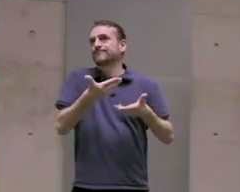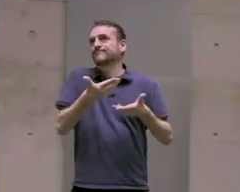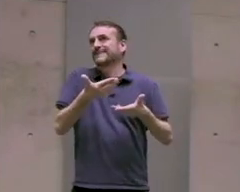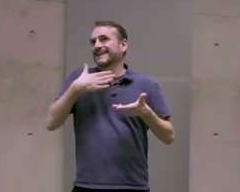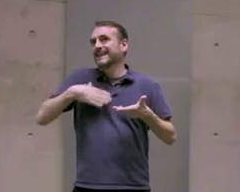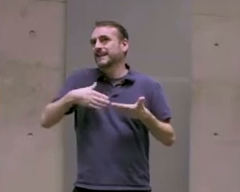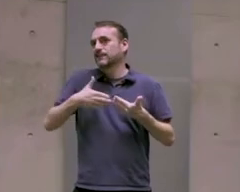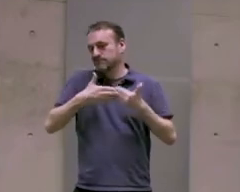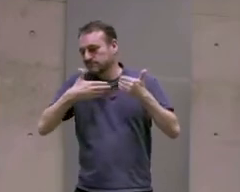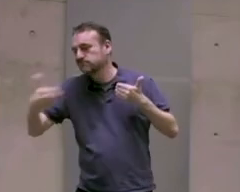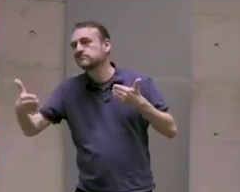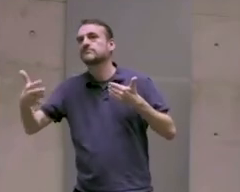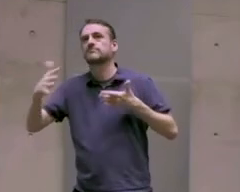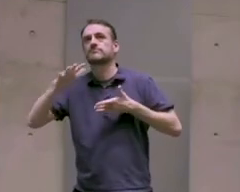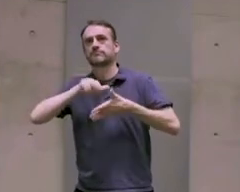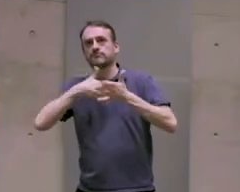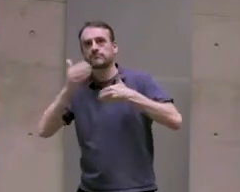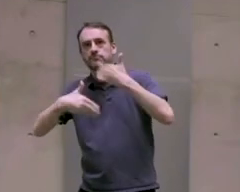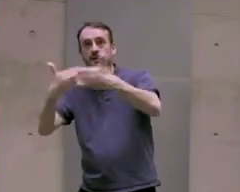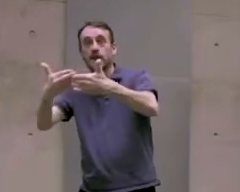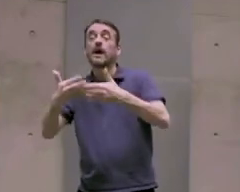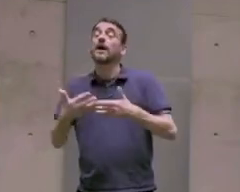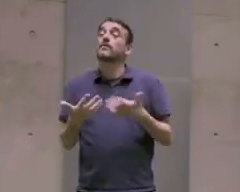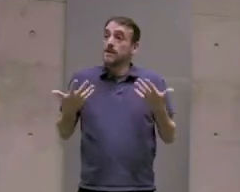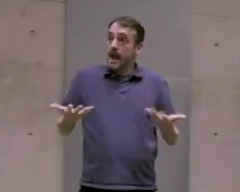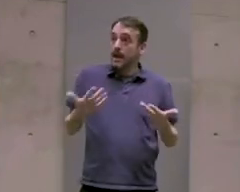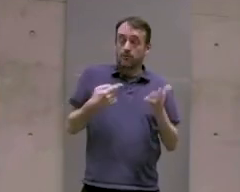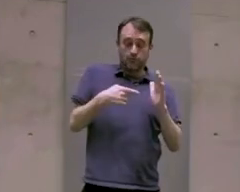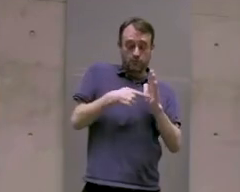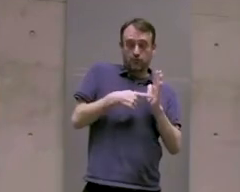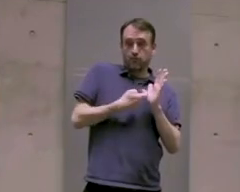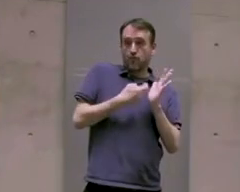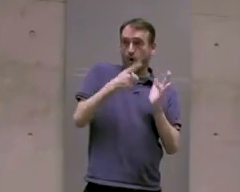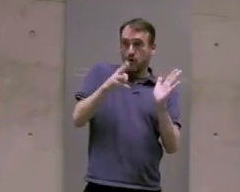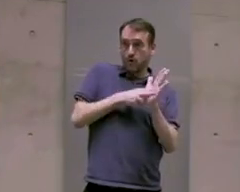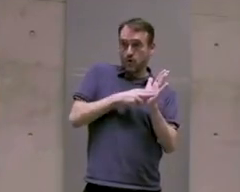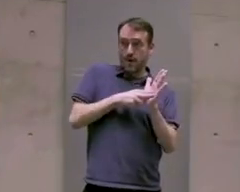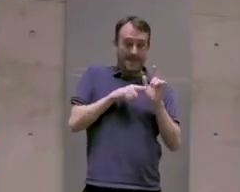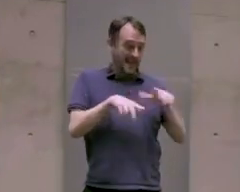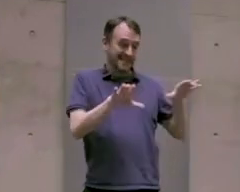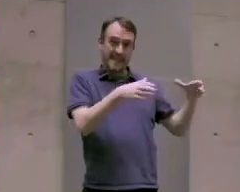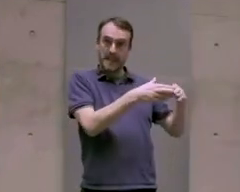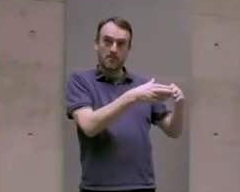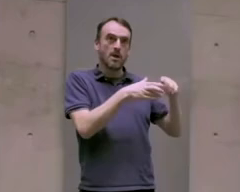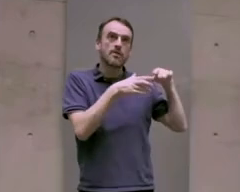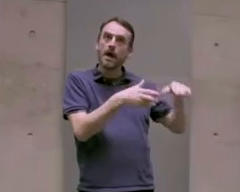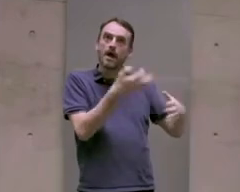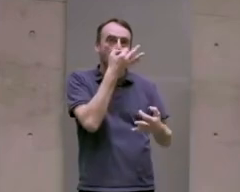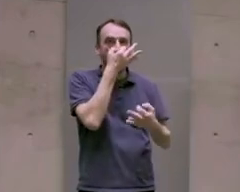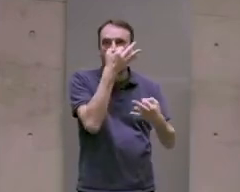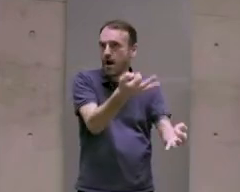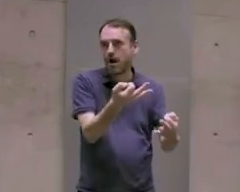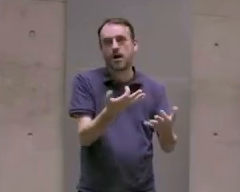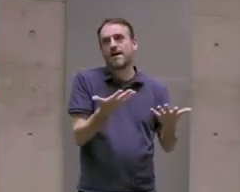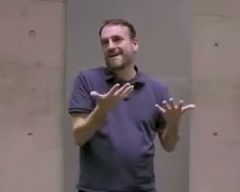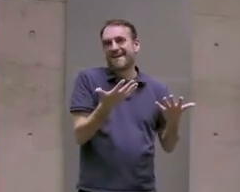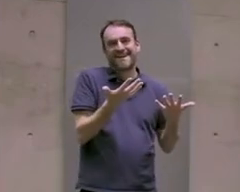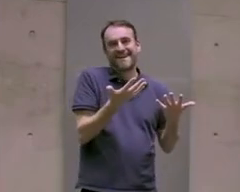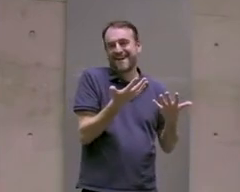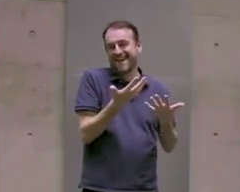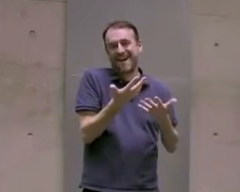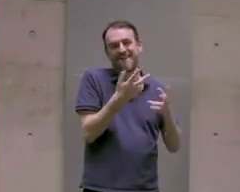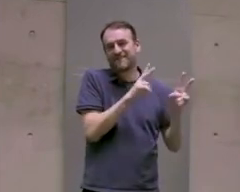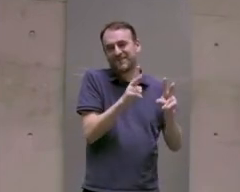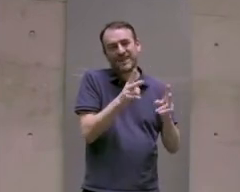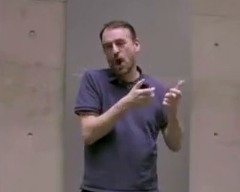And that's actually one of the really cool things about working on Tron, is obviously Tron people are into video games, shock horror, right? So